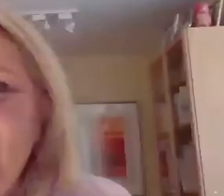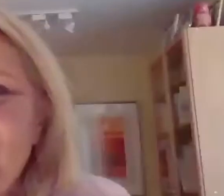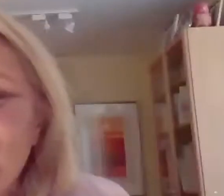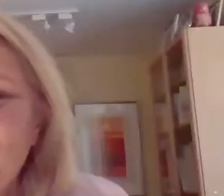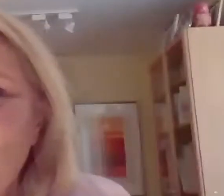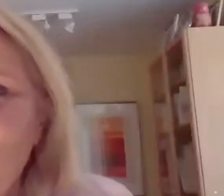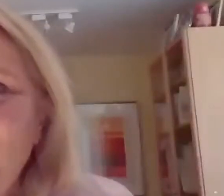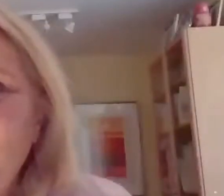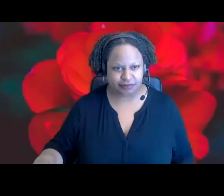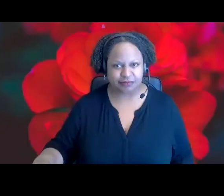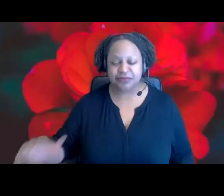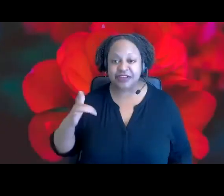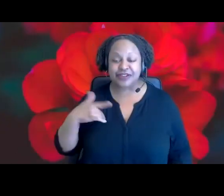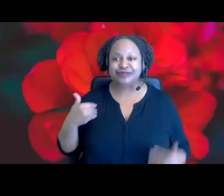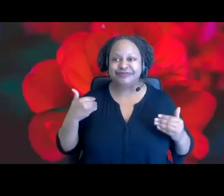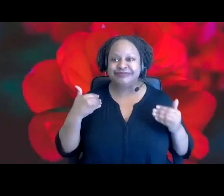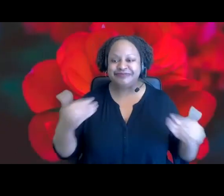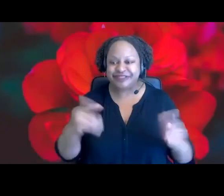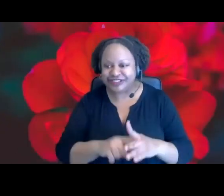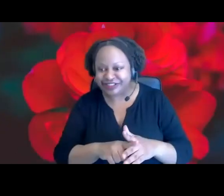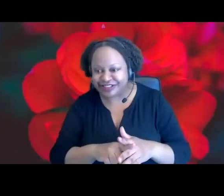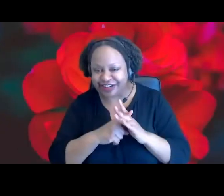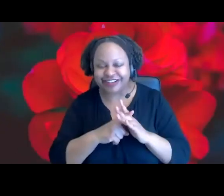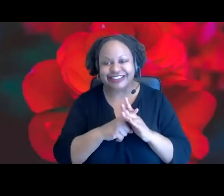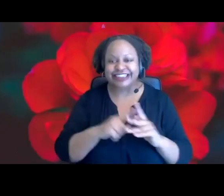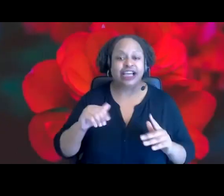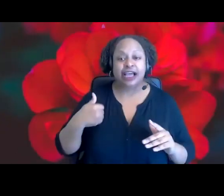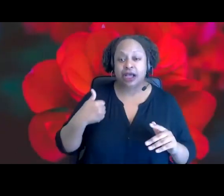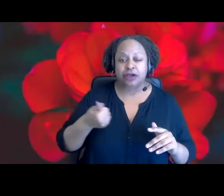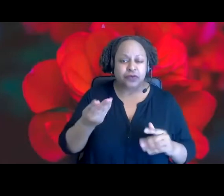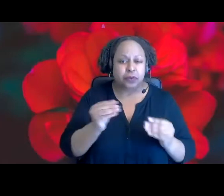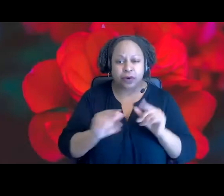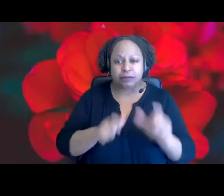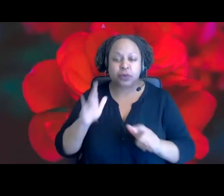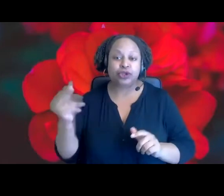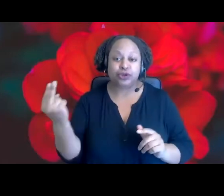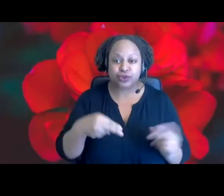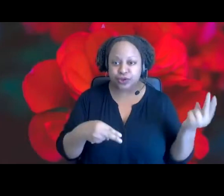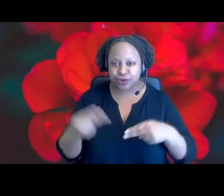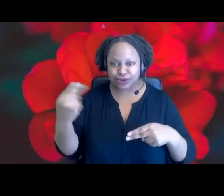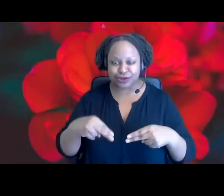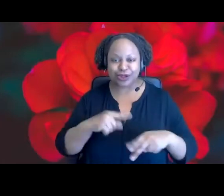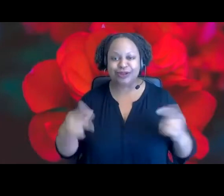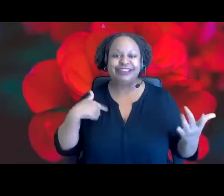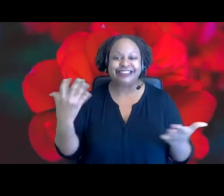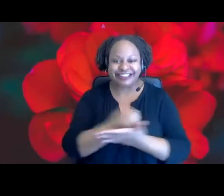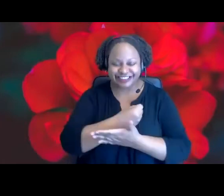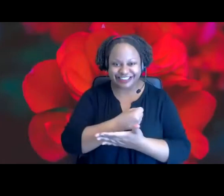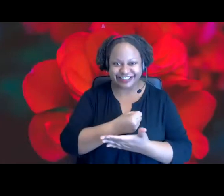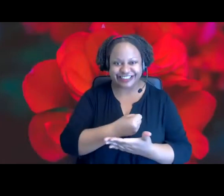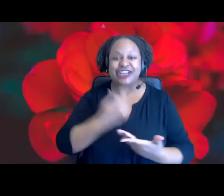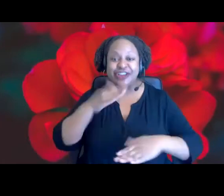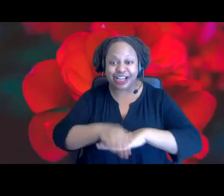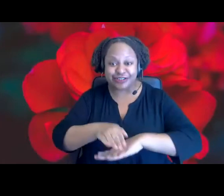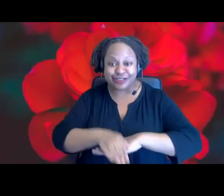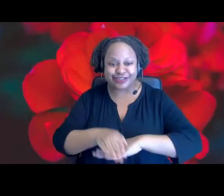I guess we'll get going. There may be a few other people joining us, but I wanted to say good